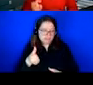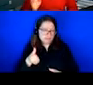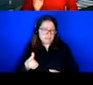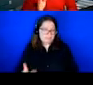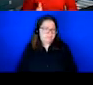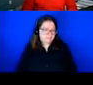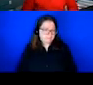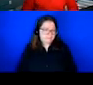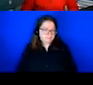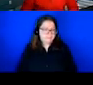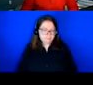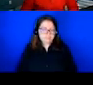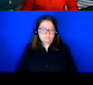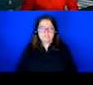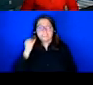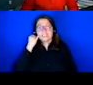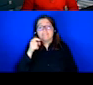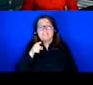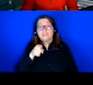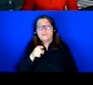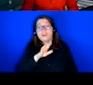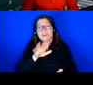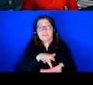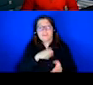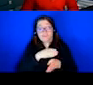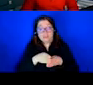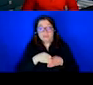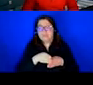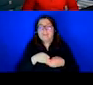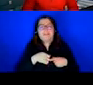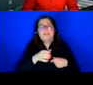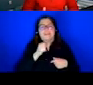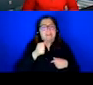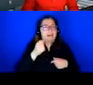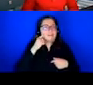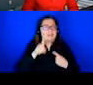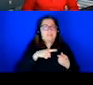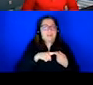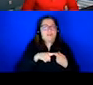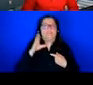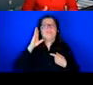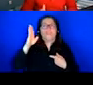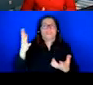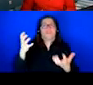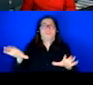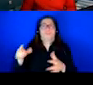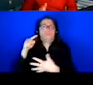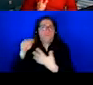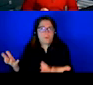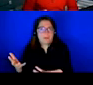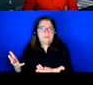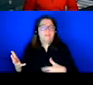because when you're at mid-career, you're not assessing what you want to do, you're assessing what you've already done and what you like doing specifically. So you